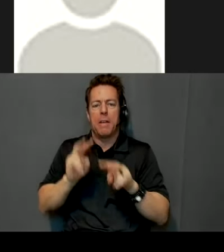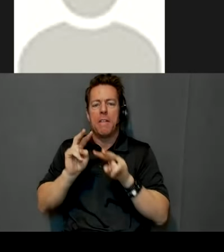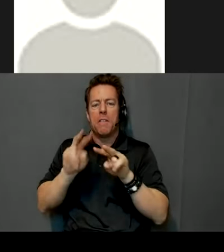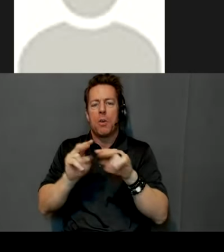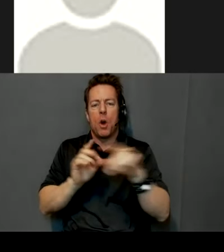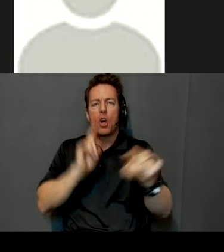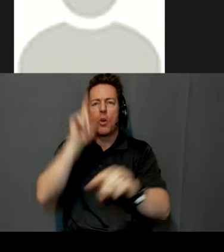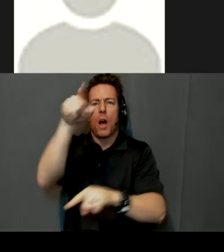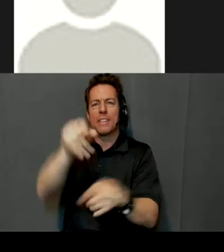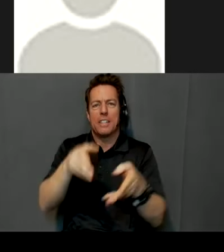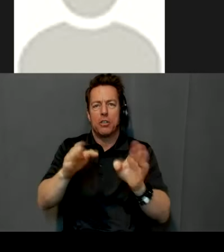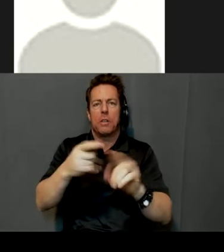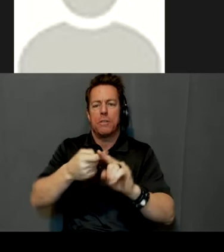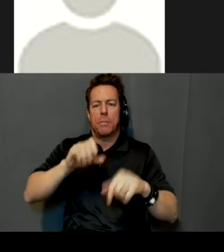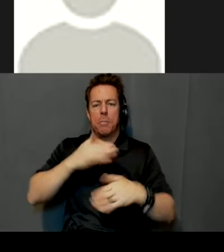studio.